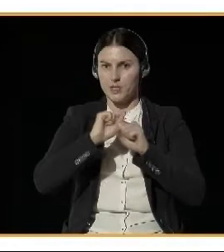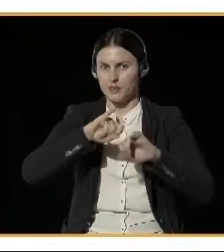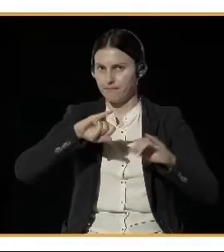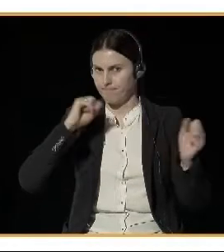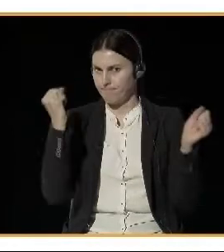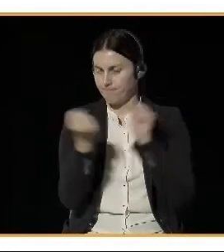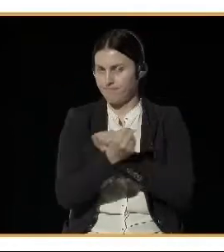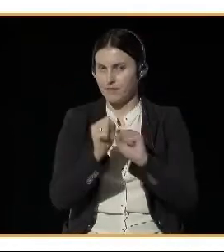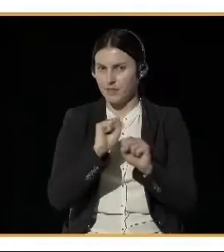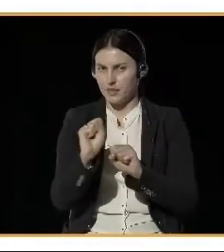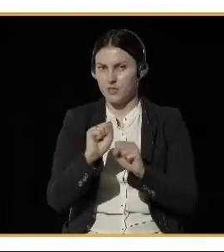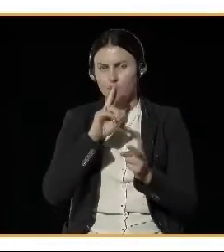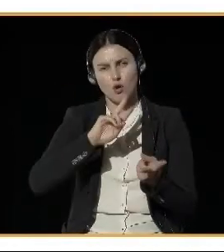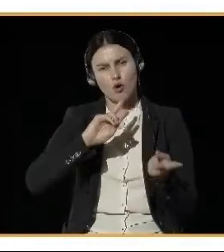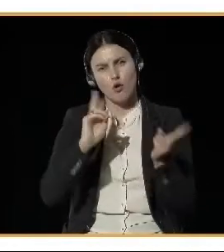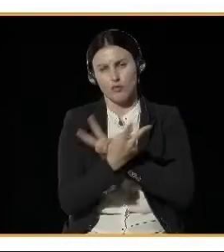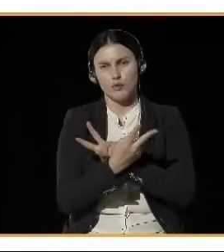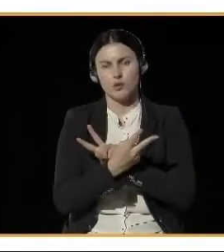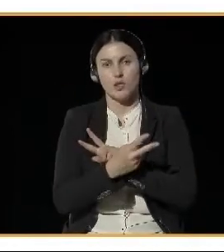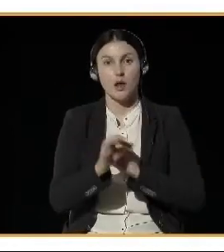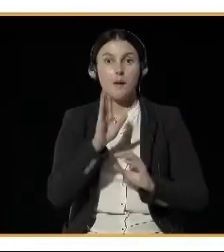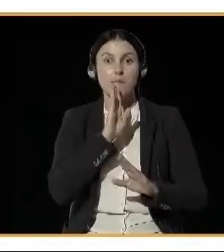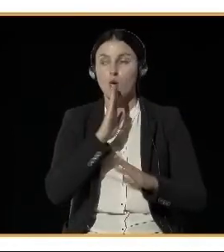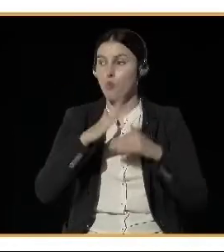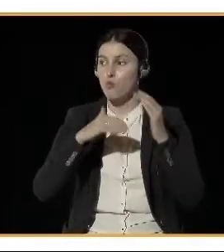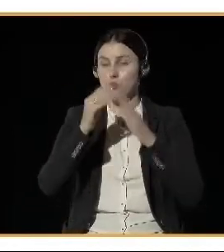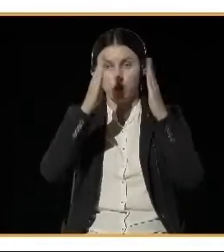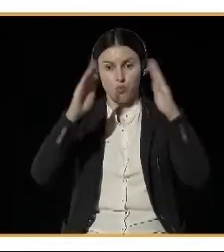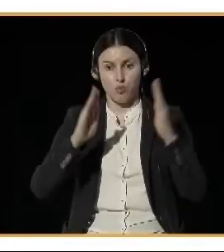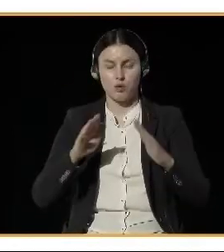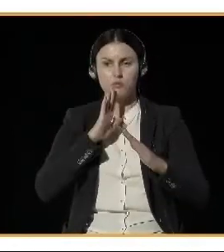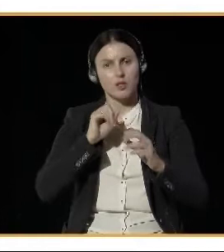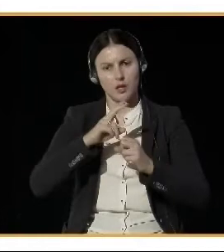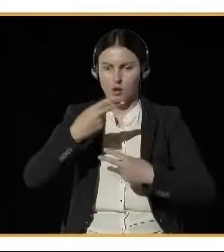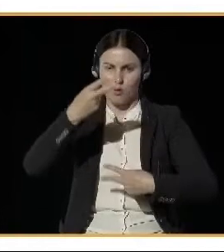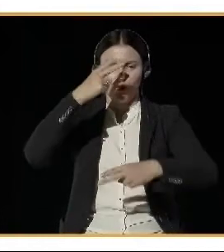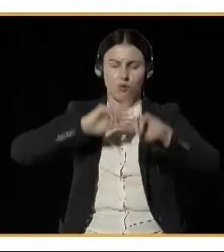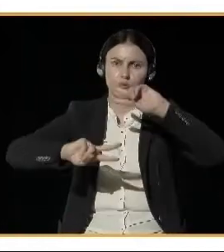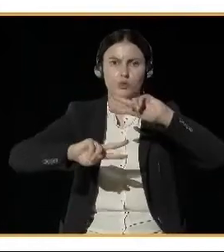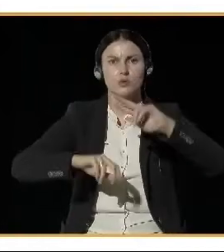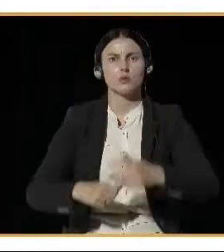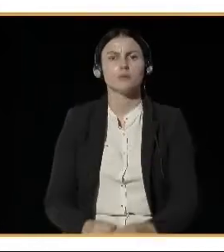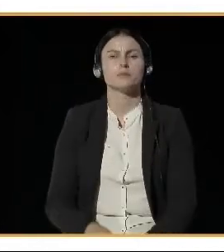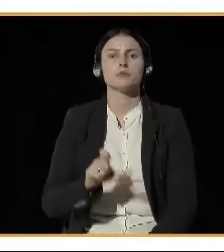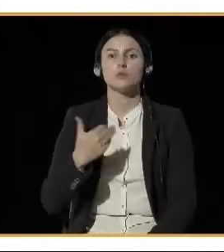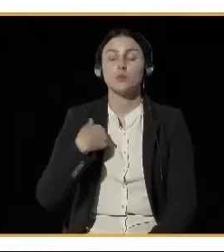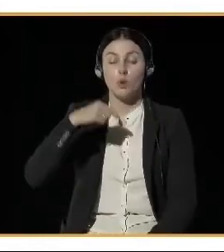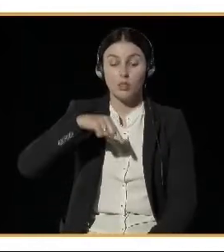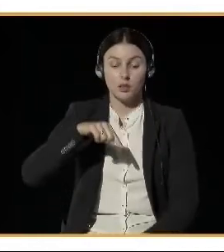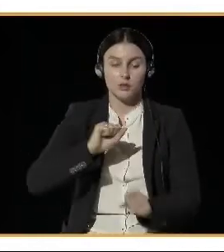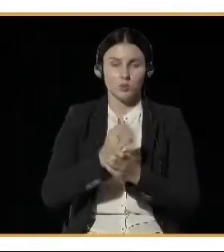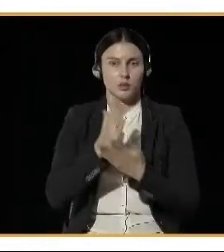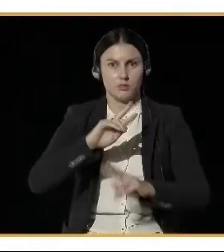ultra regressive shape. Population projection show that in the middle of